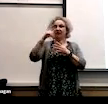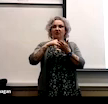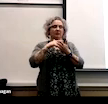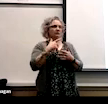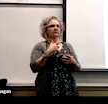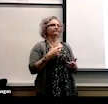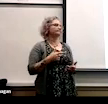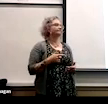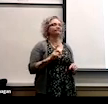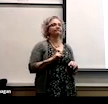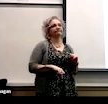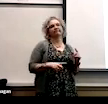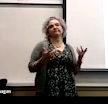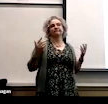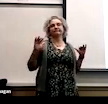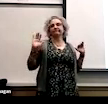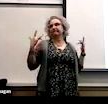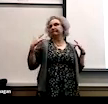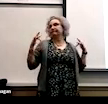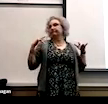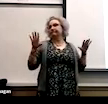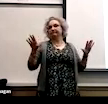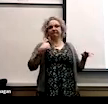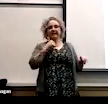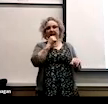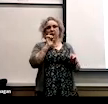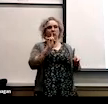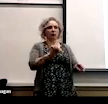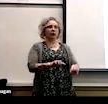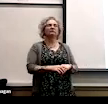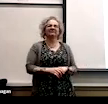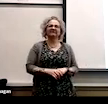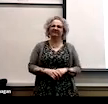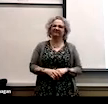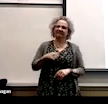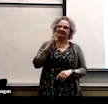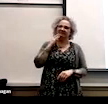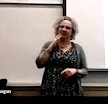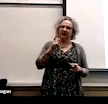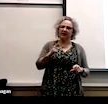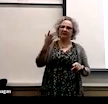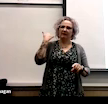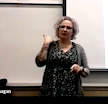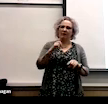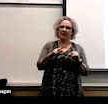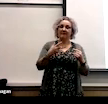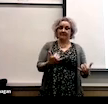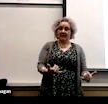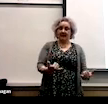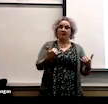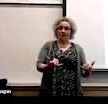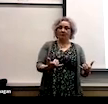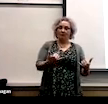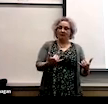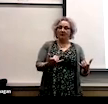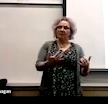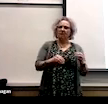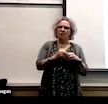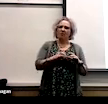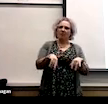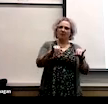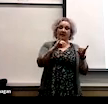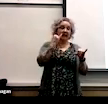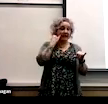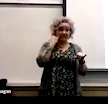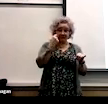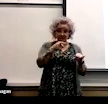navigate that. I think we have probably some better plans in place for that now than we did before. And you can always call me if it's a patient that I follow and I will order it